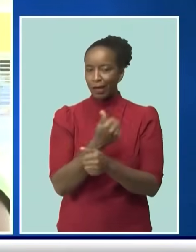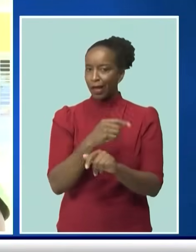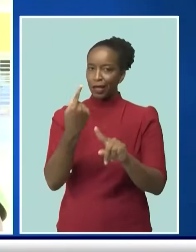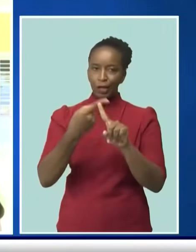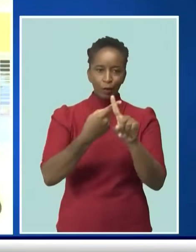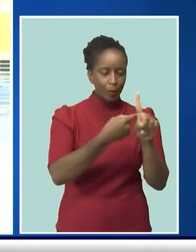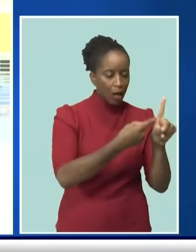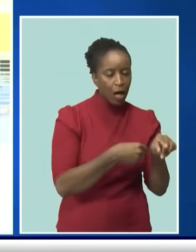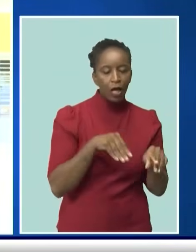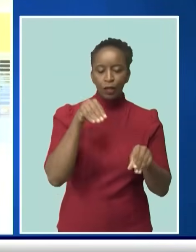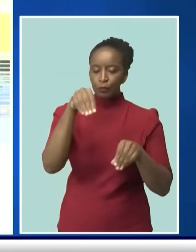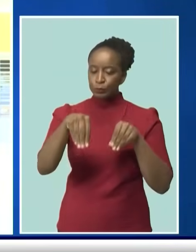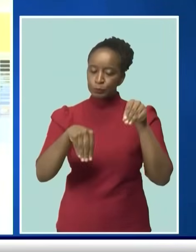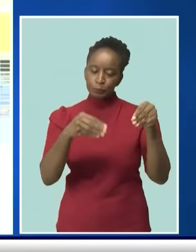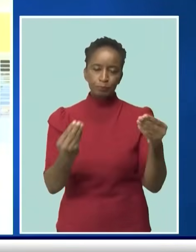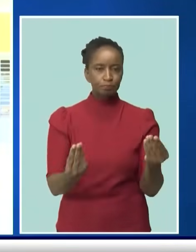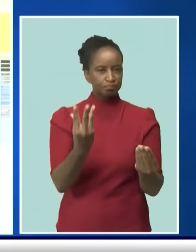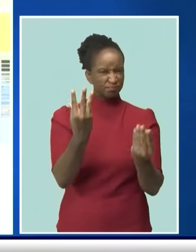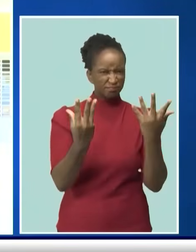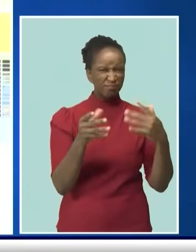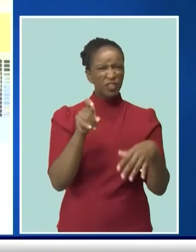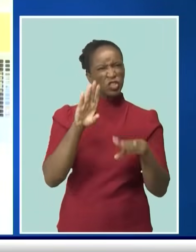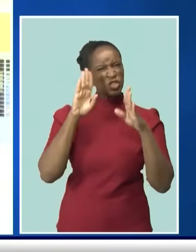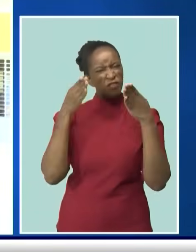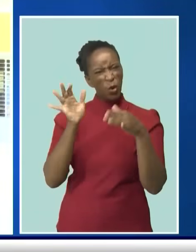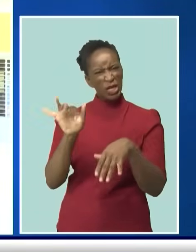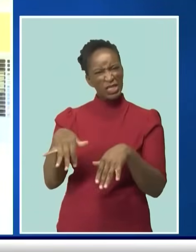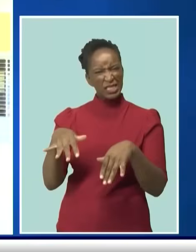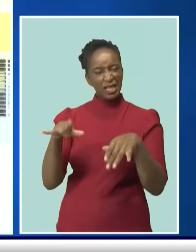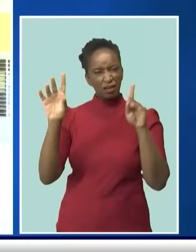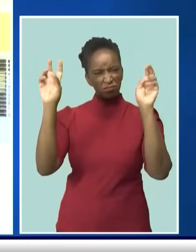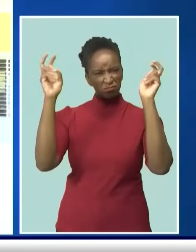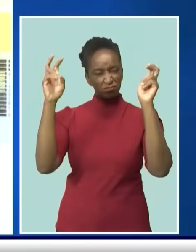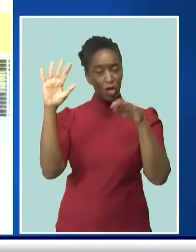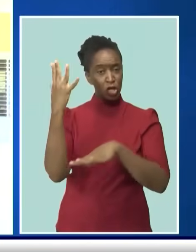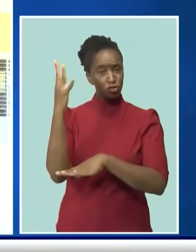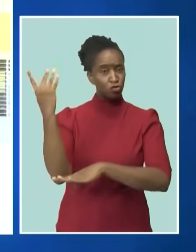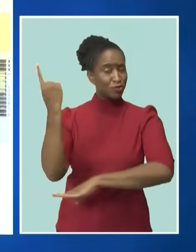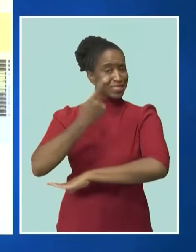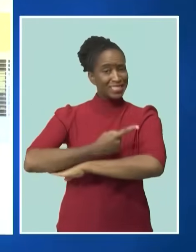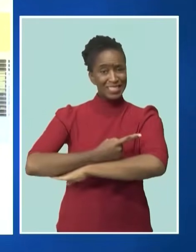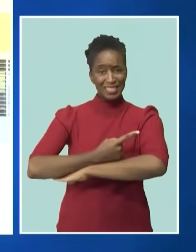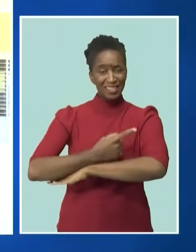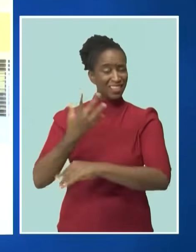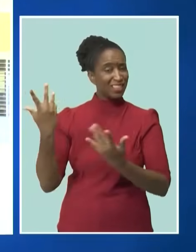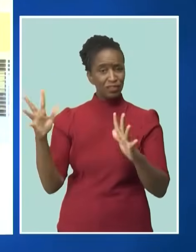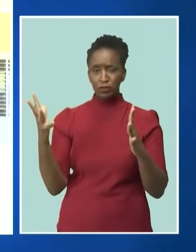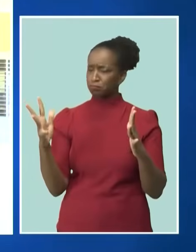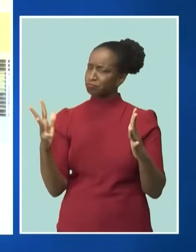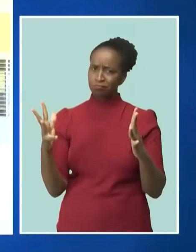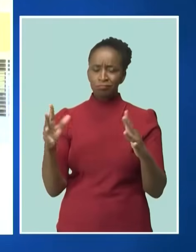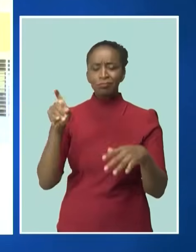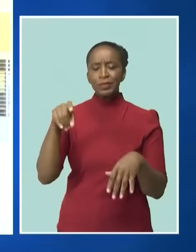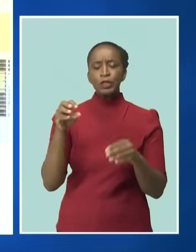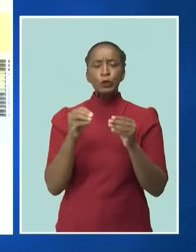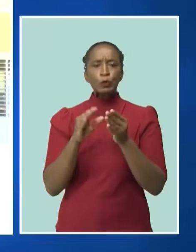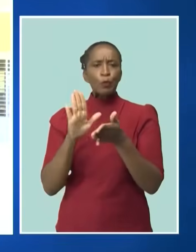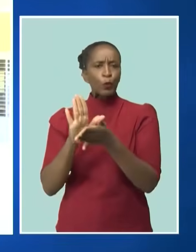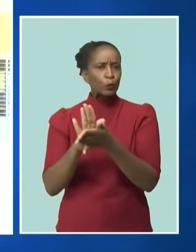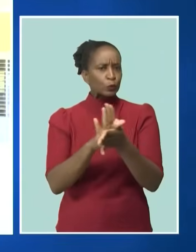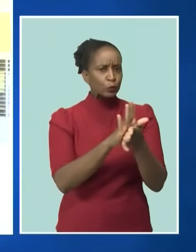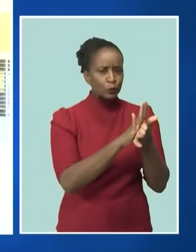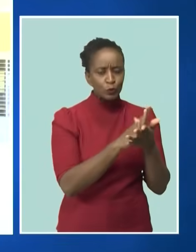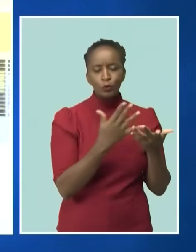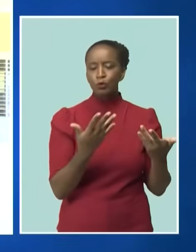only be an Arbor Day exercise, but I hope that most of the schools, if not all of the schools, get on board and have planting days